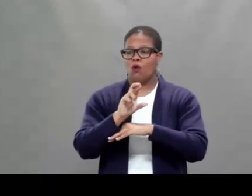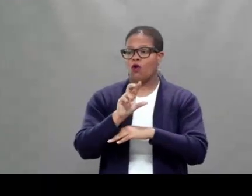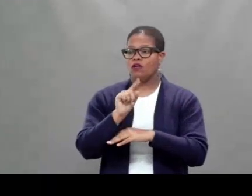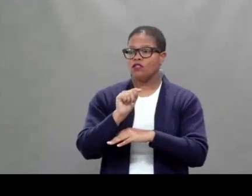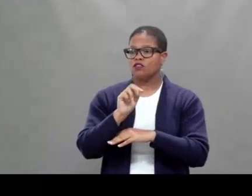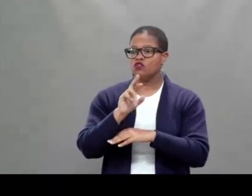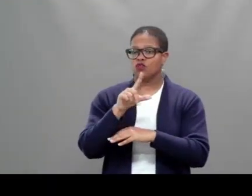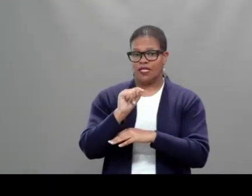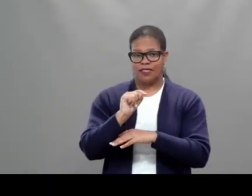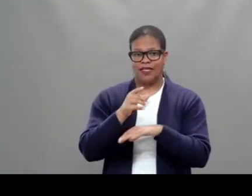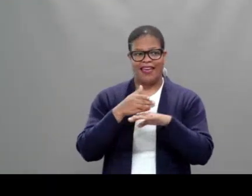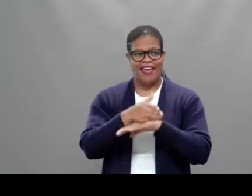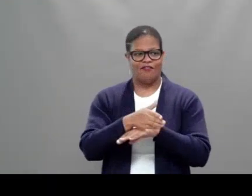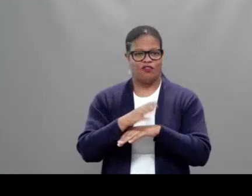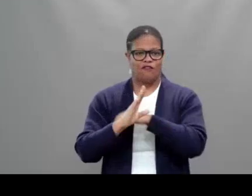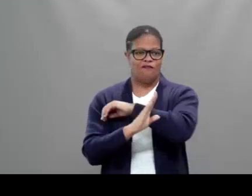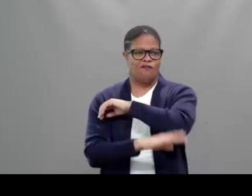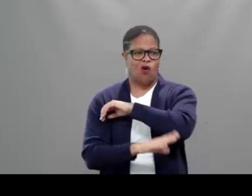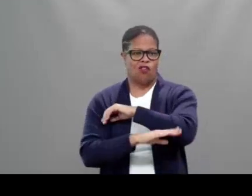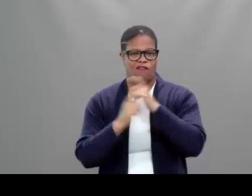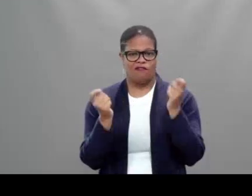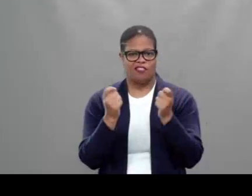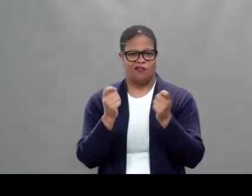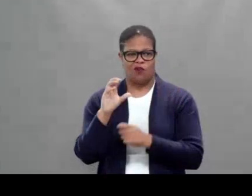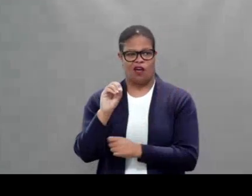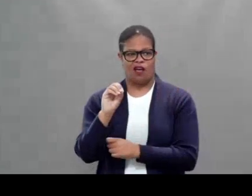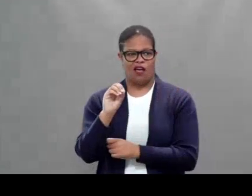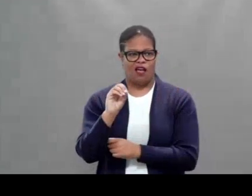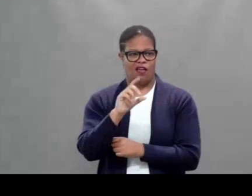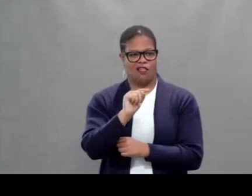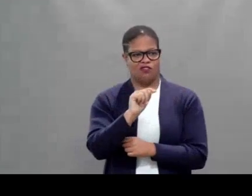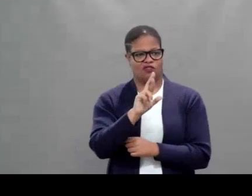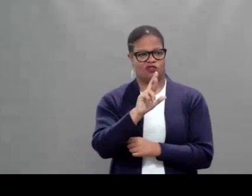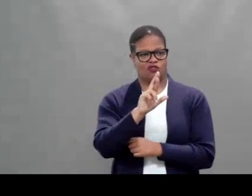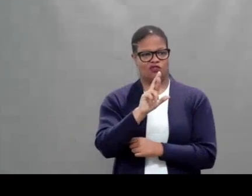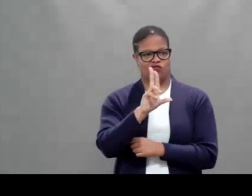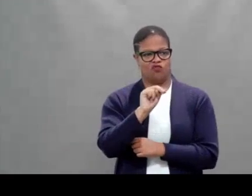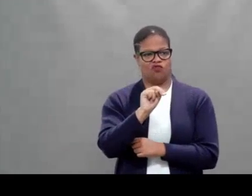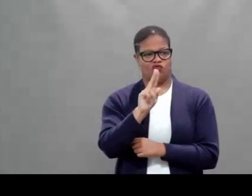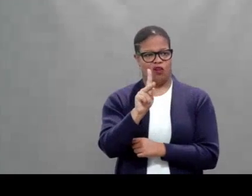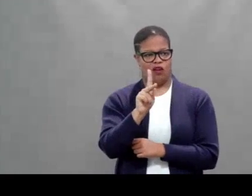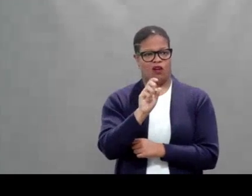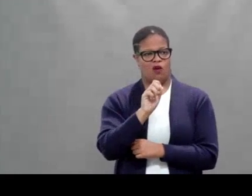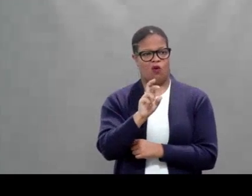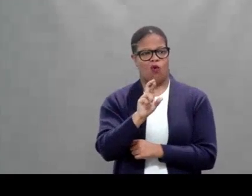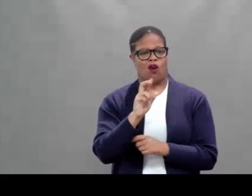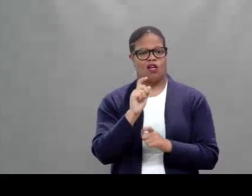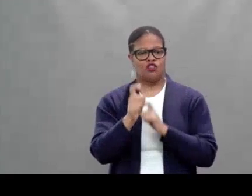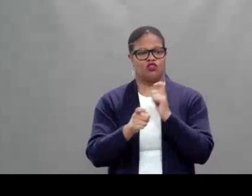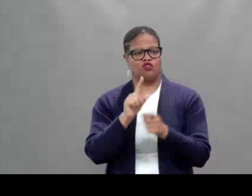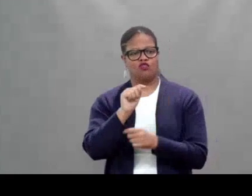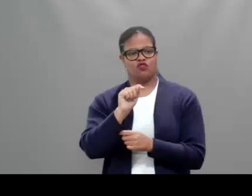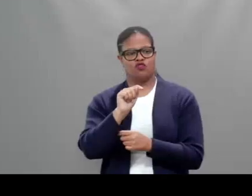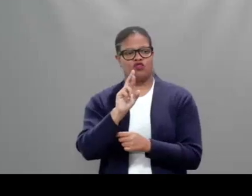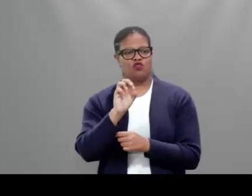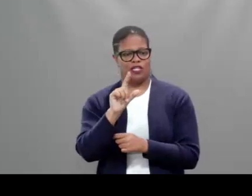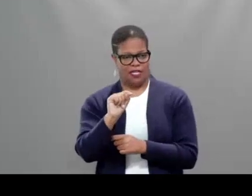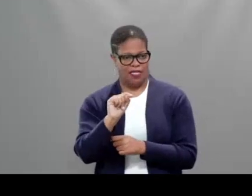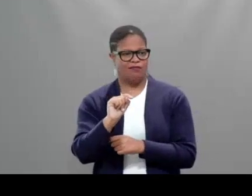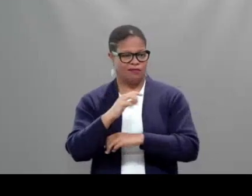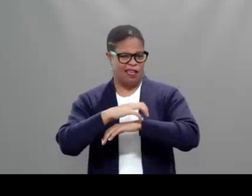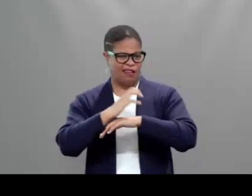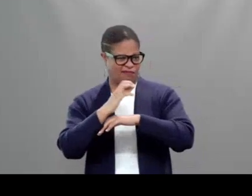fall festival on October 31st. And we are inviting the families to attend with the students and doing some